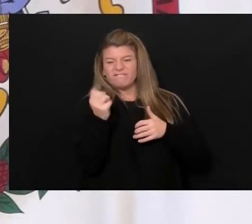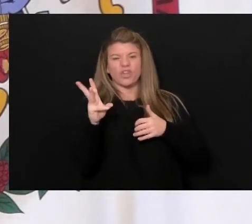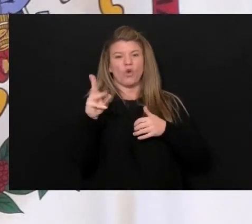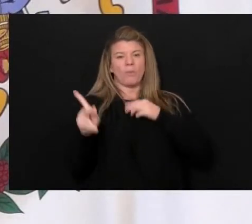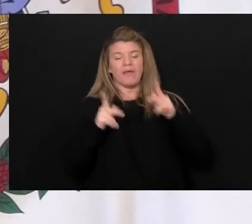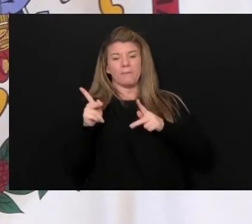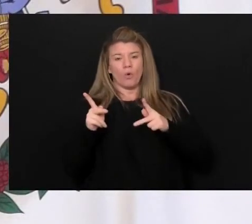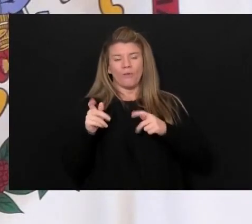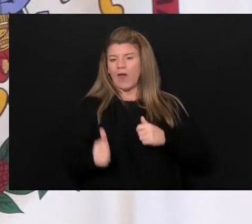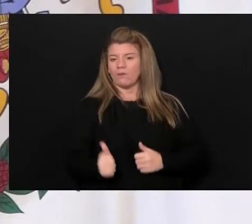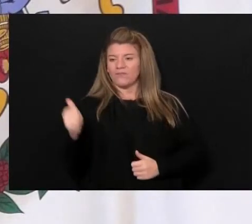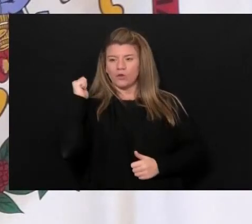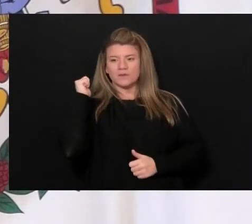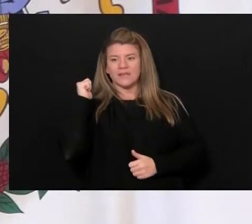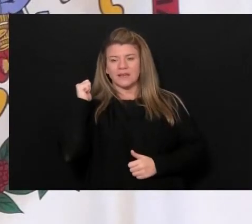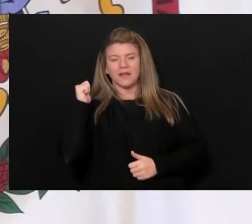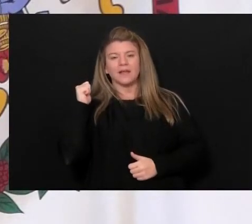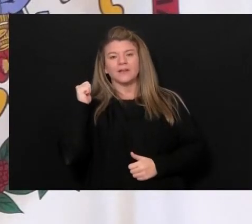But go